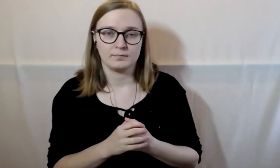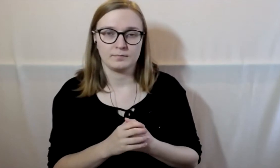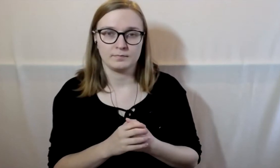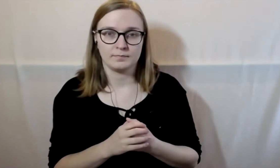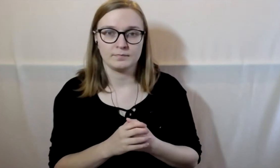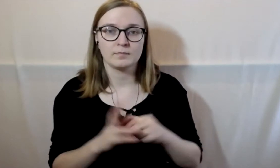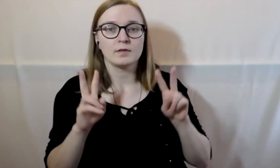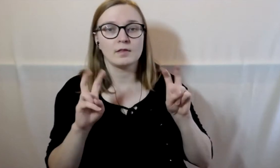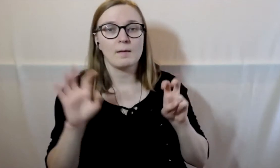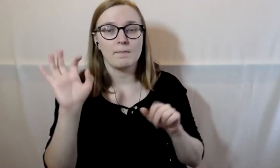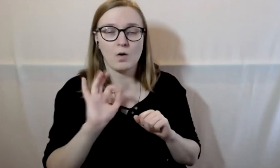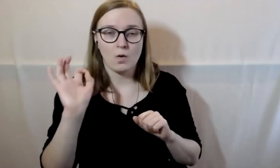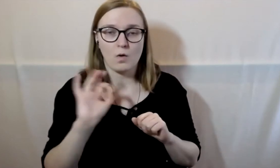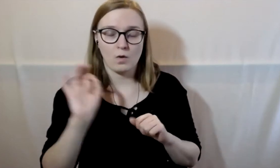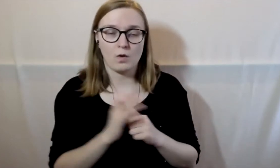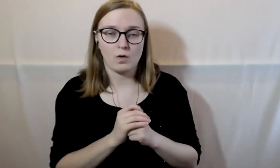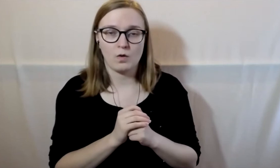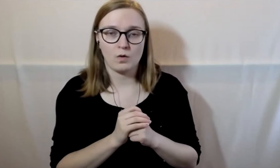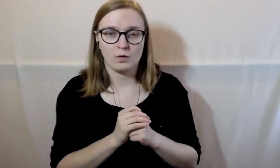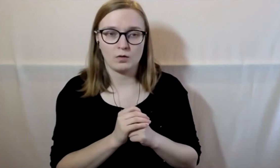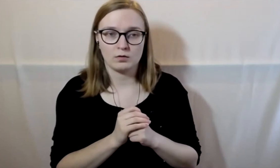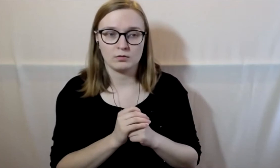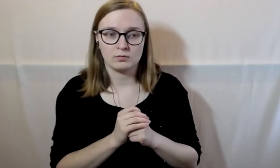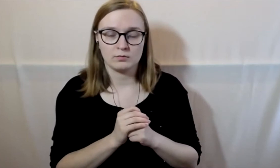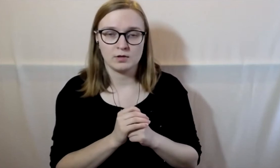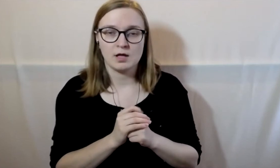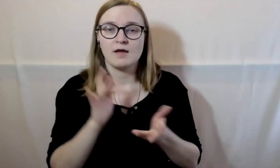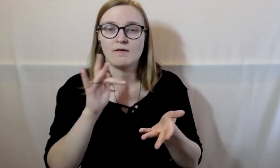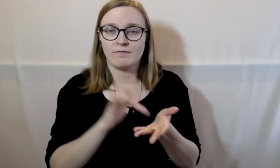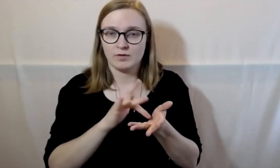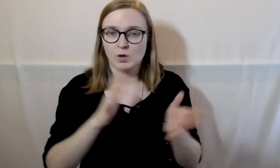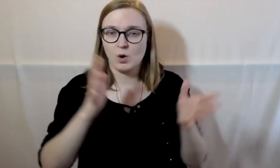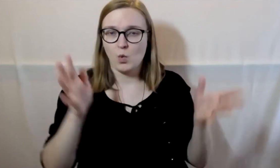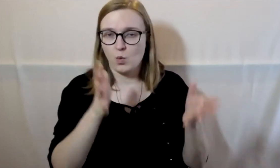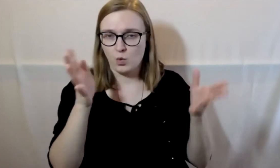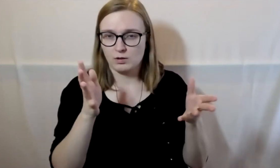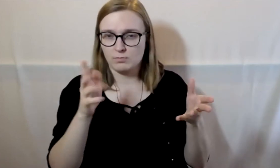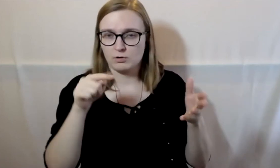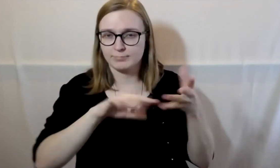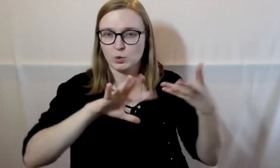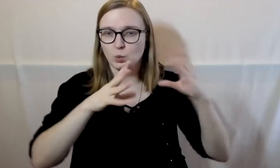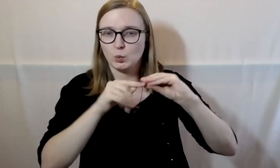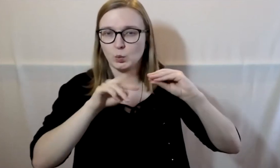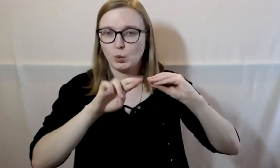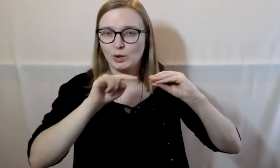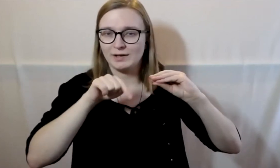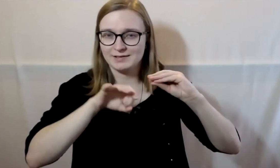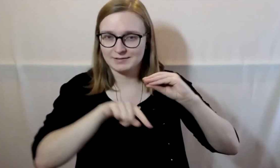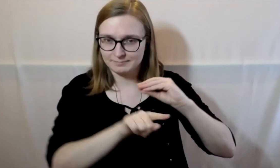talking about the content of upper secondary education, we are sure that we